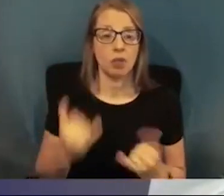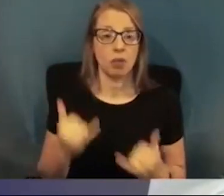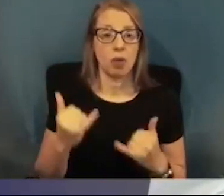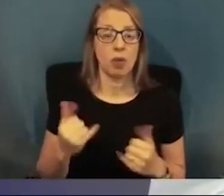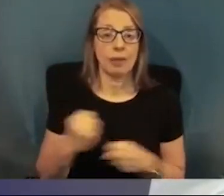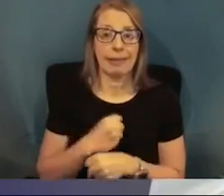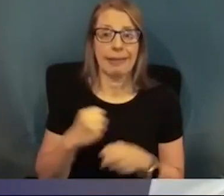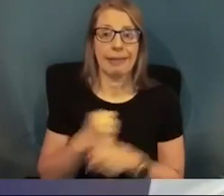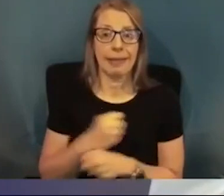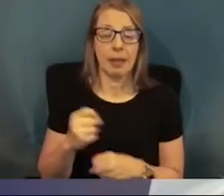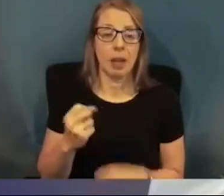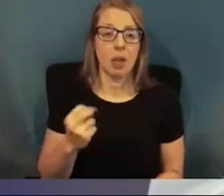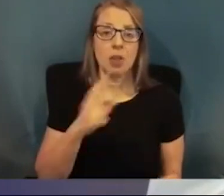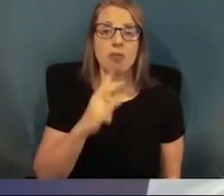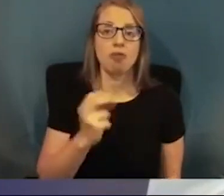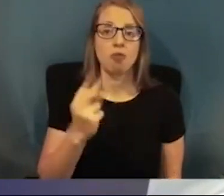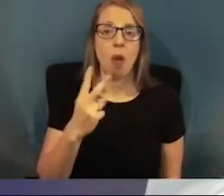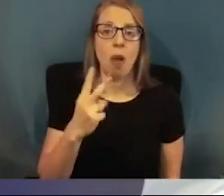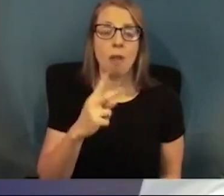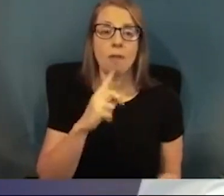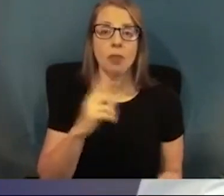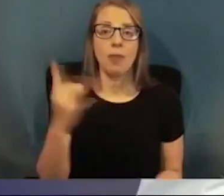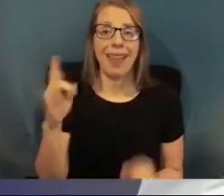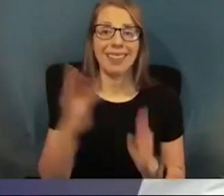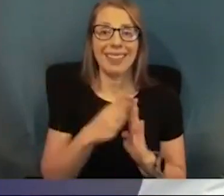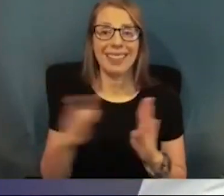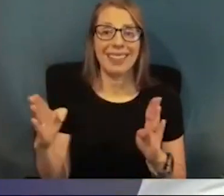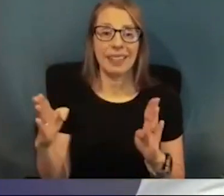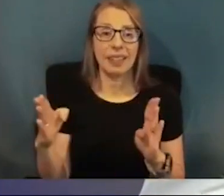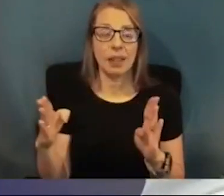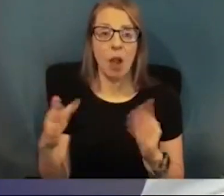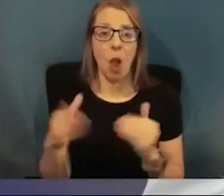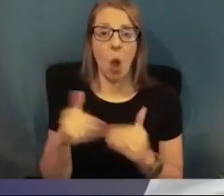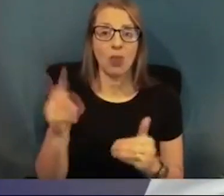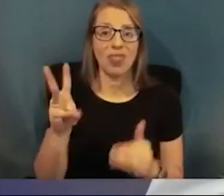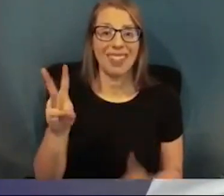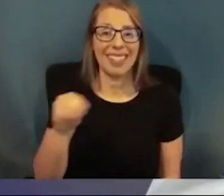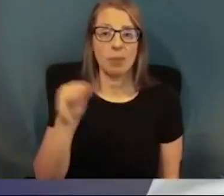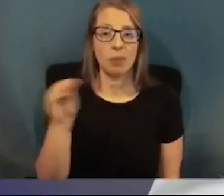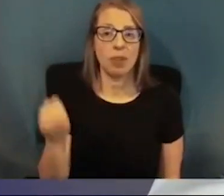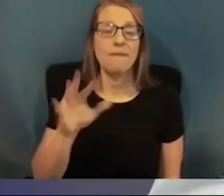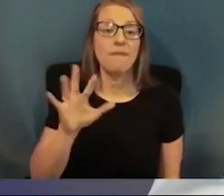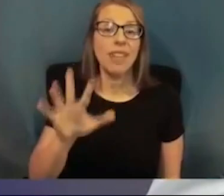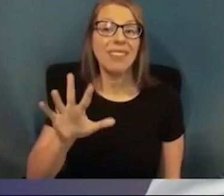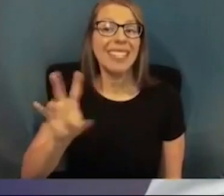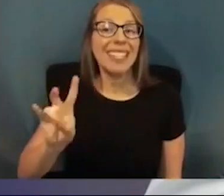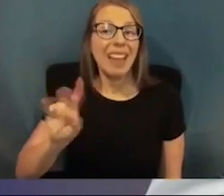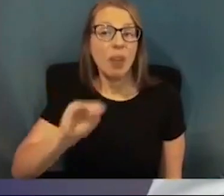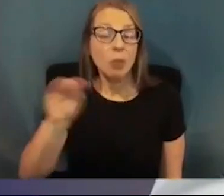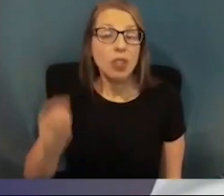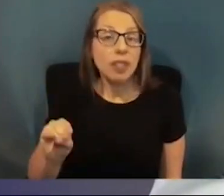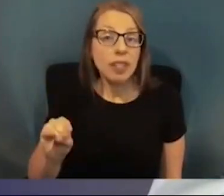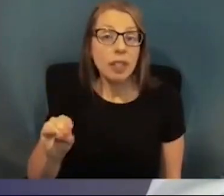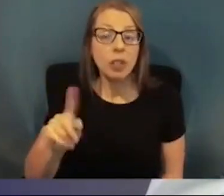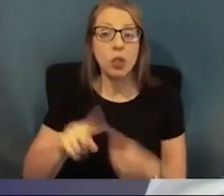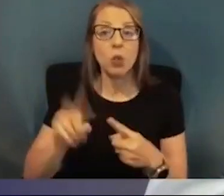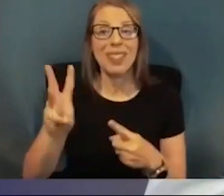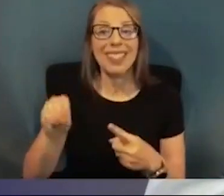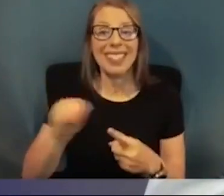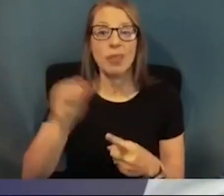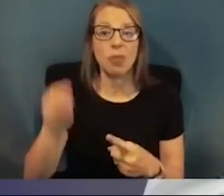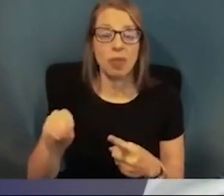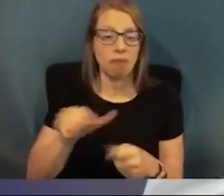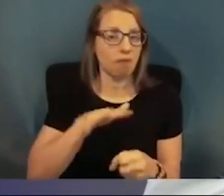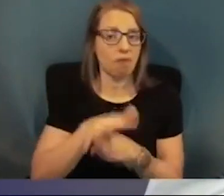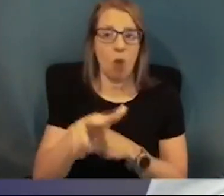are 12-year-old to 18-year-olds, almost 60%, 57% to 60% have been fully